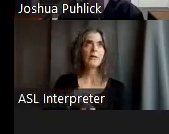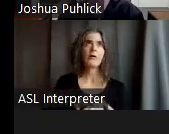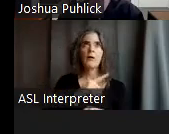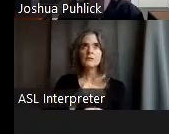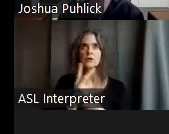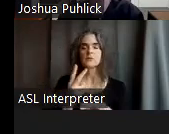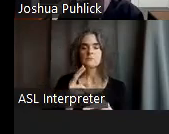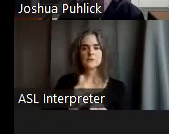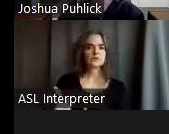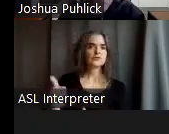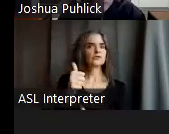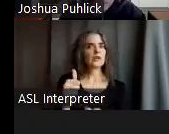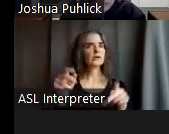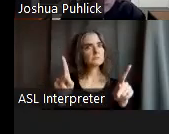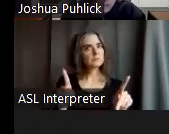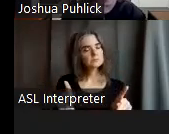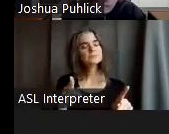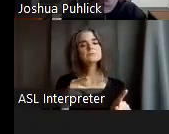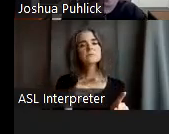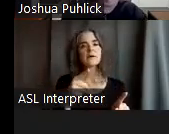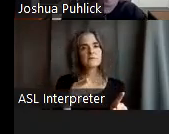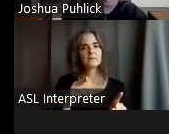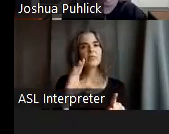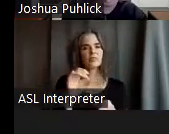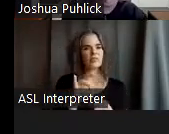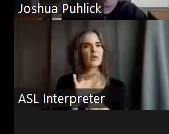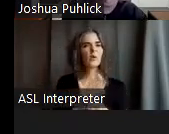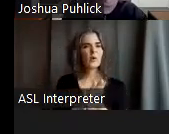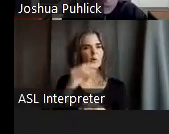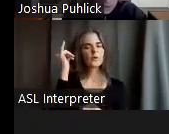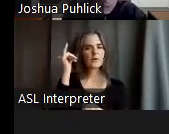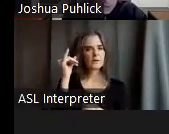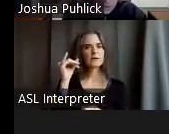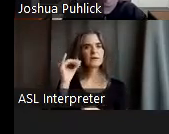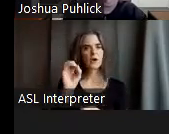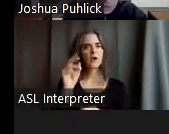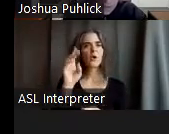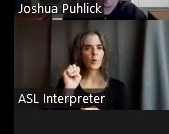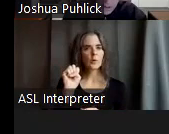of the Coca-Cola Company. After his death in